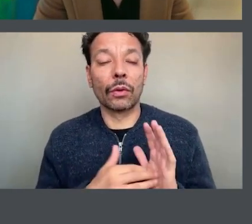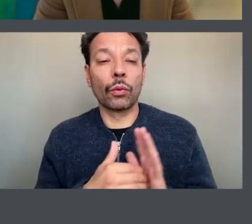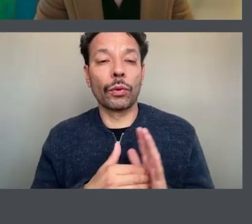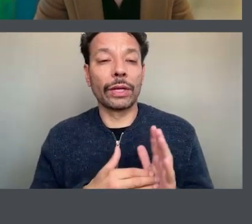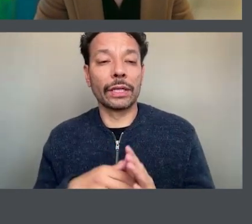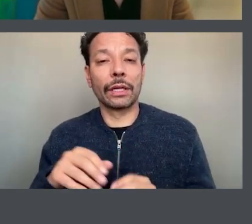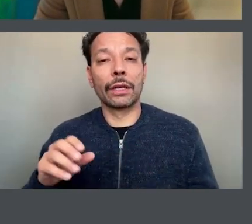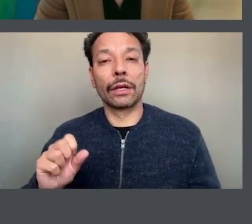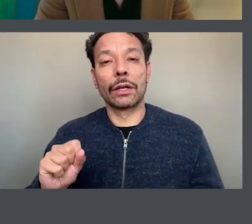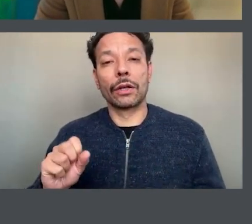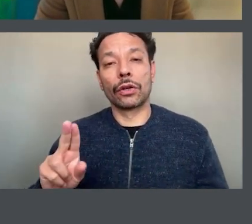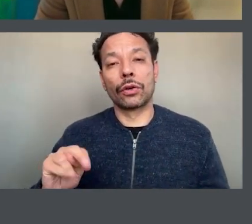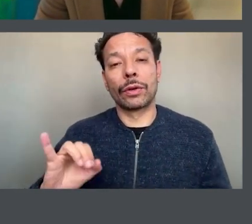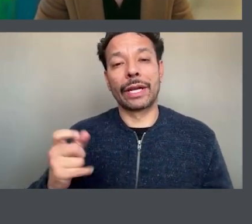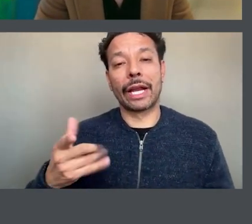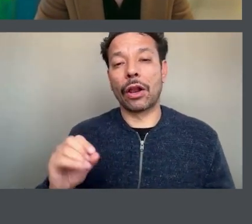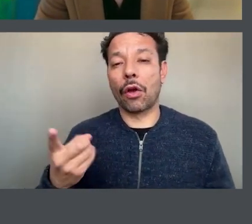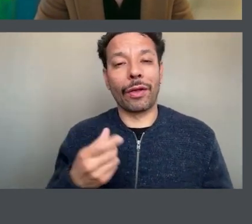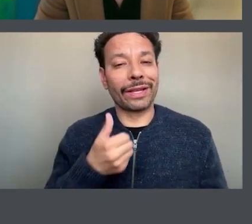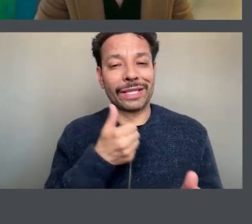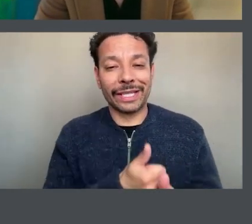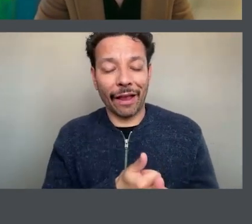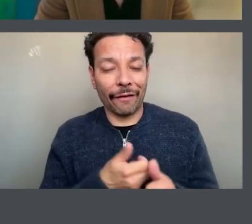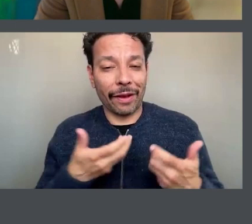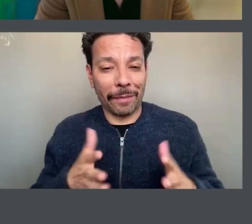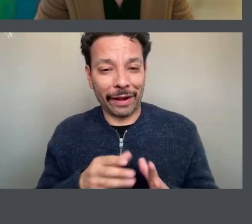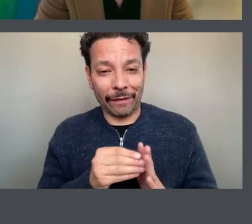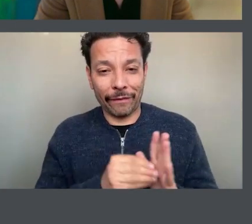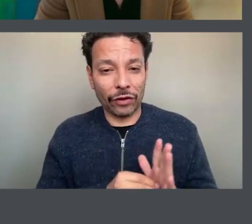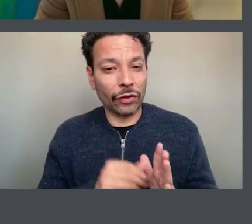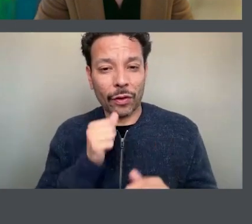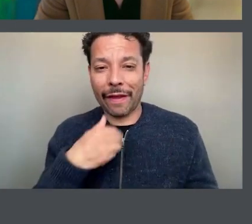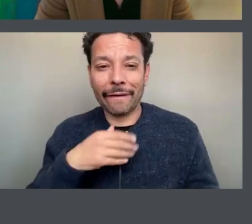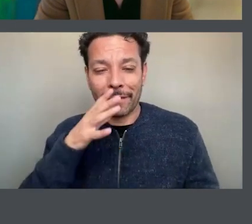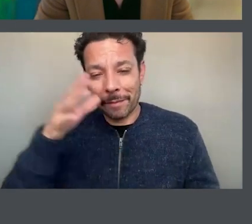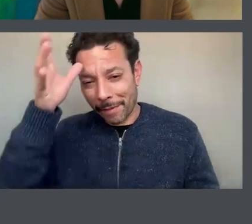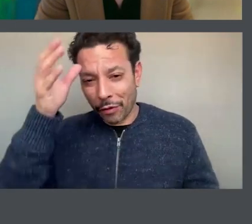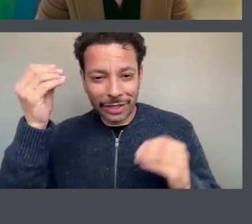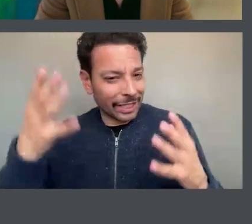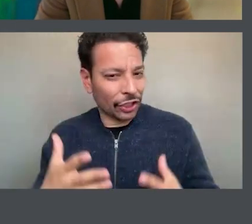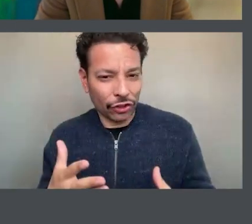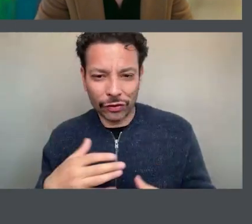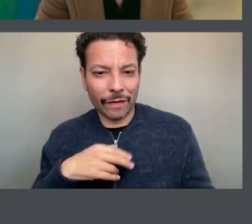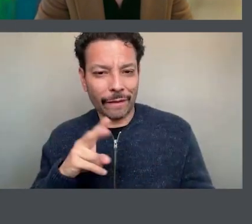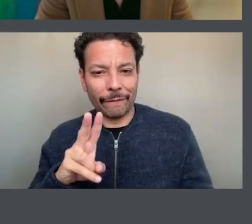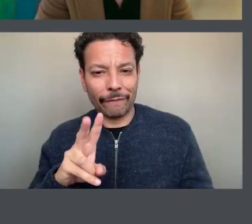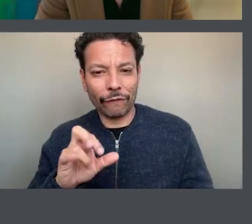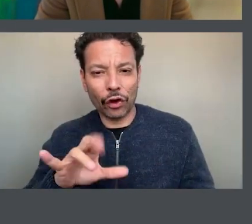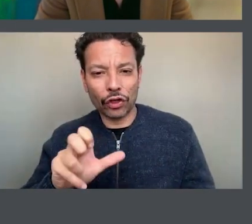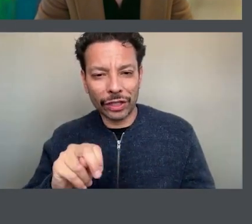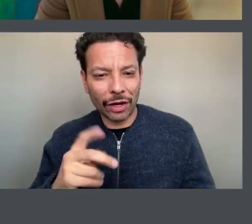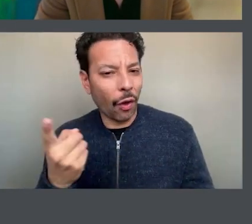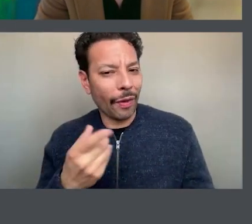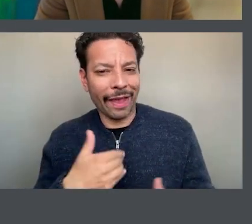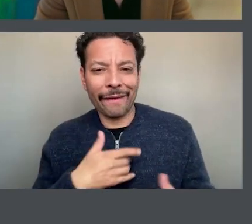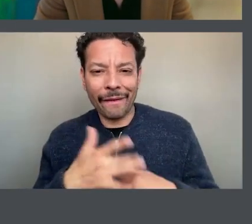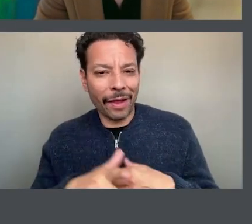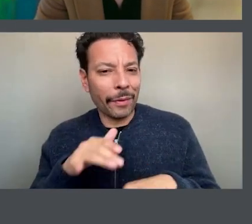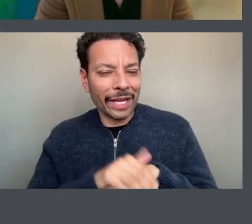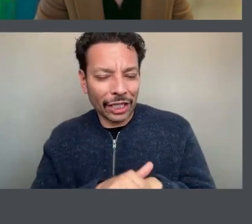Weaknesses of the Unihilo is that there's only a self-completed version. Right now, there's no parent or teacher version, and it's currently only available in